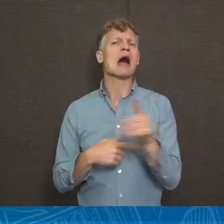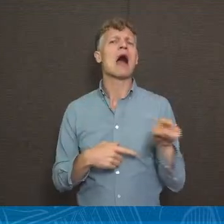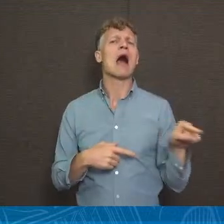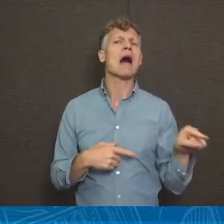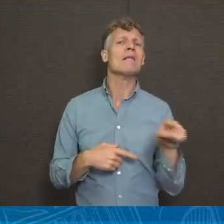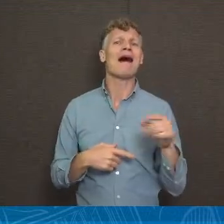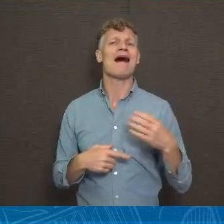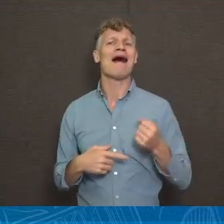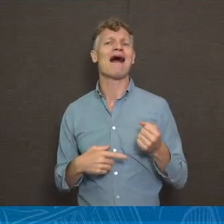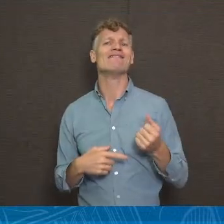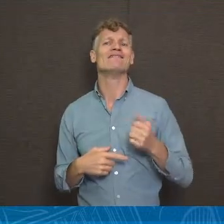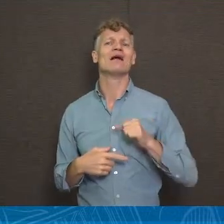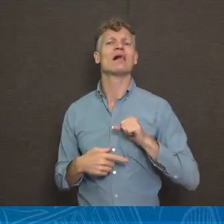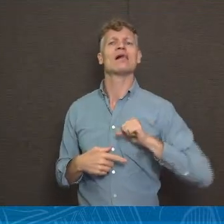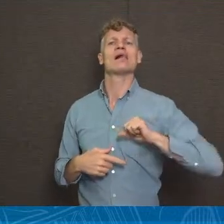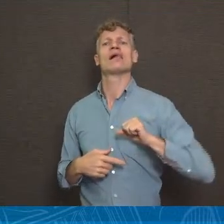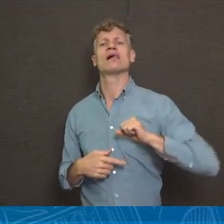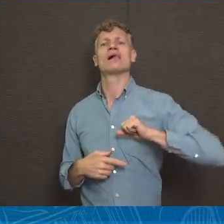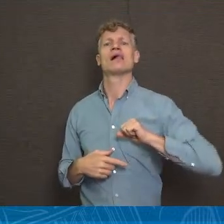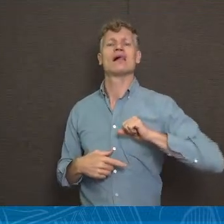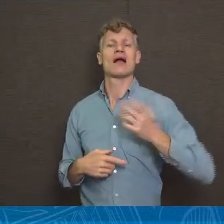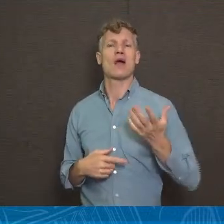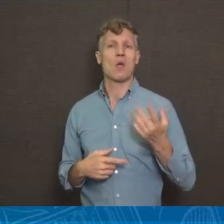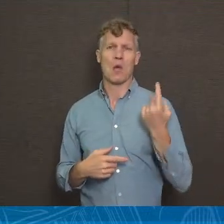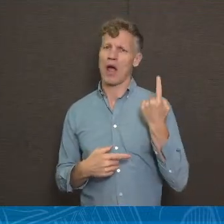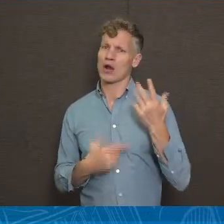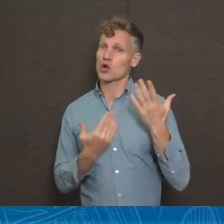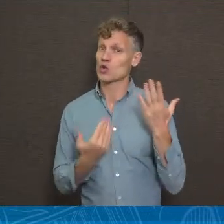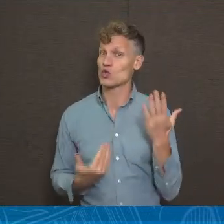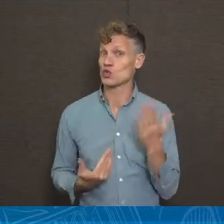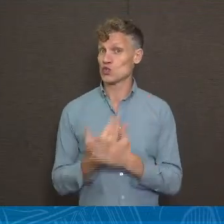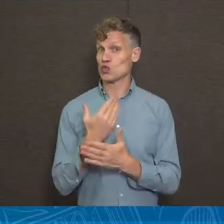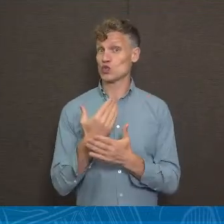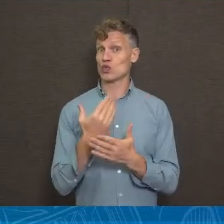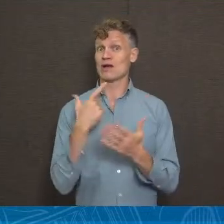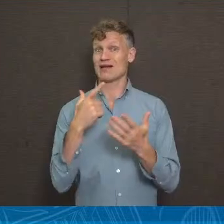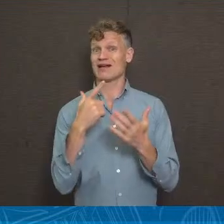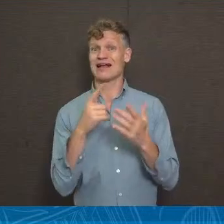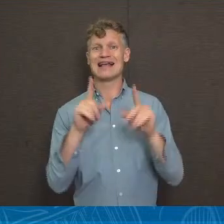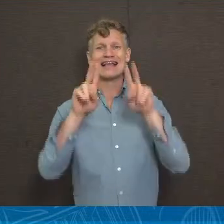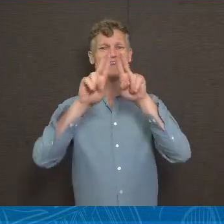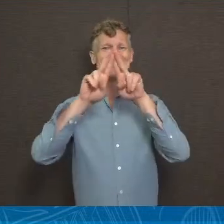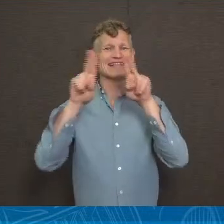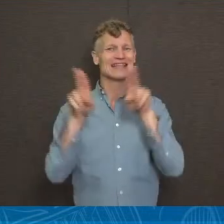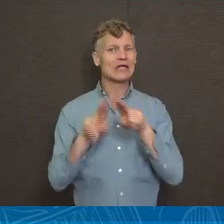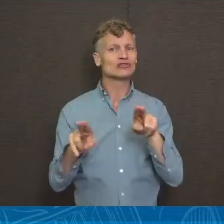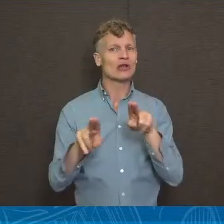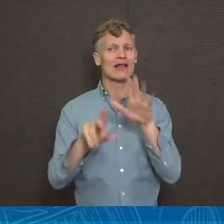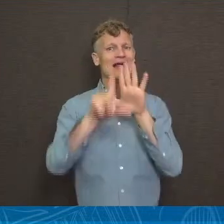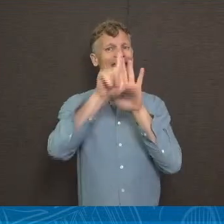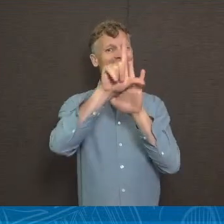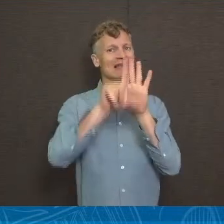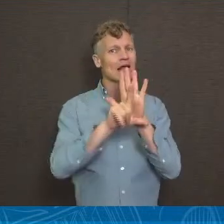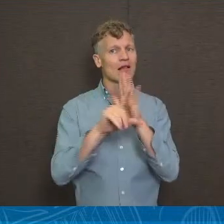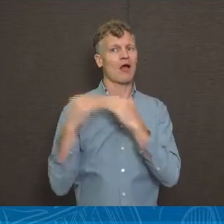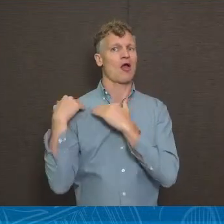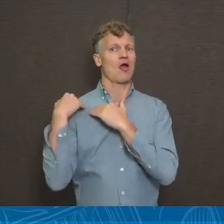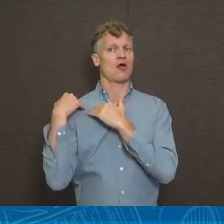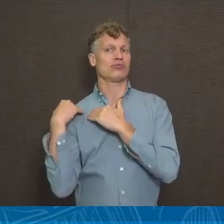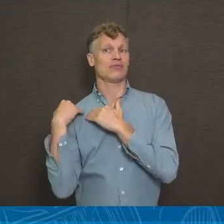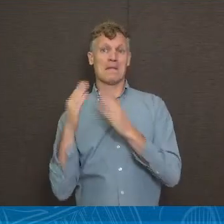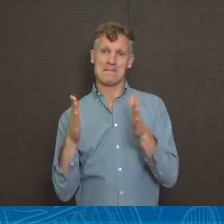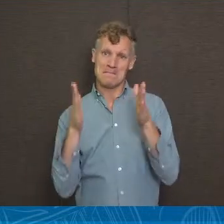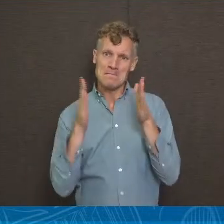the revolutionary features really of the draft articles is the introduction of international legal obligations, the duty to cooperate, duty